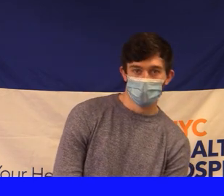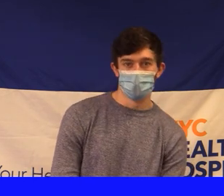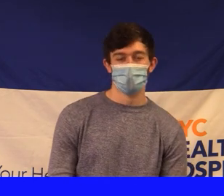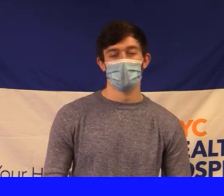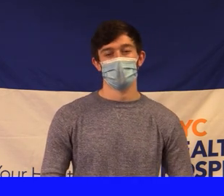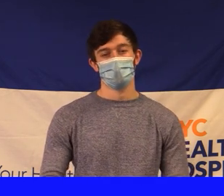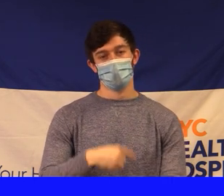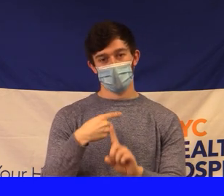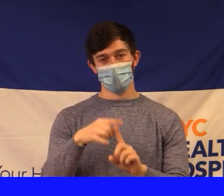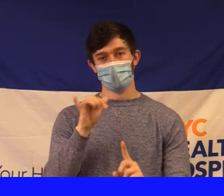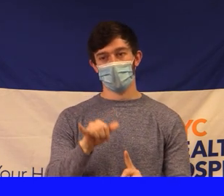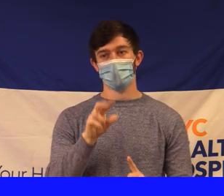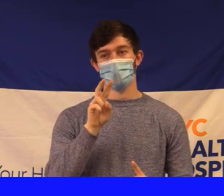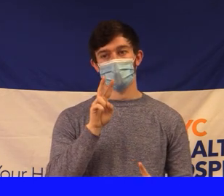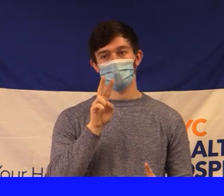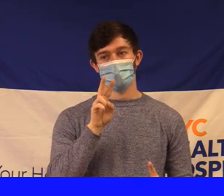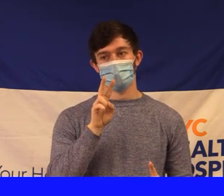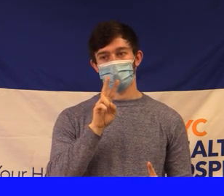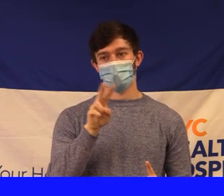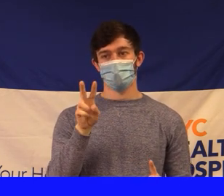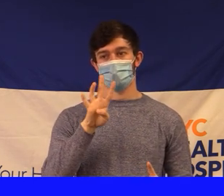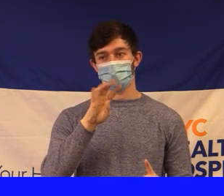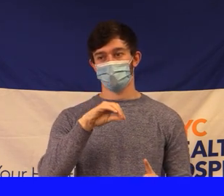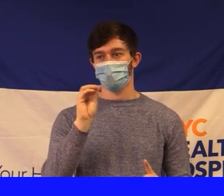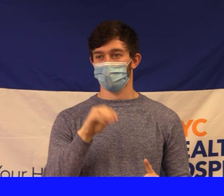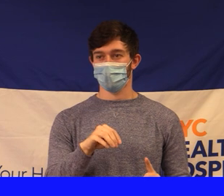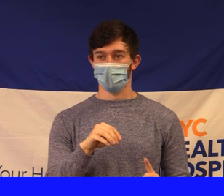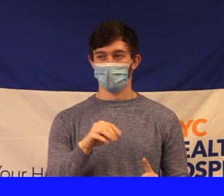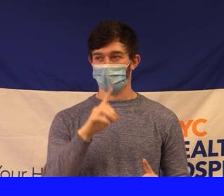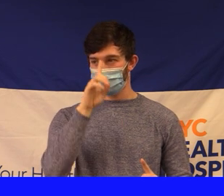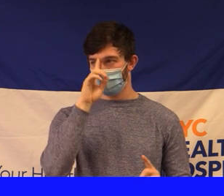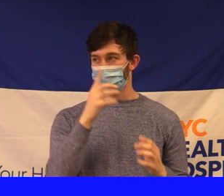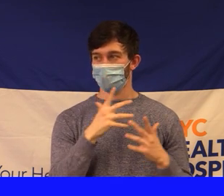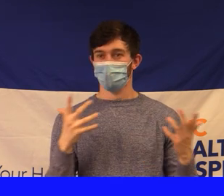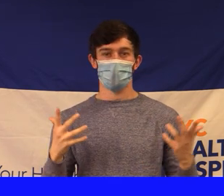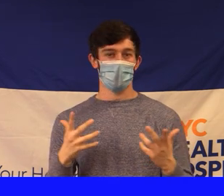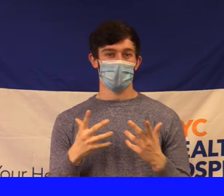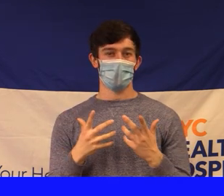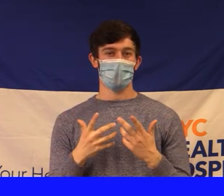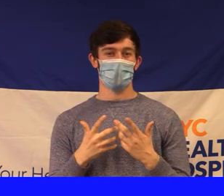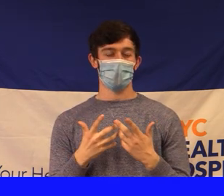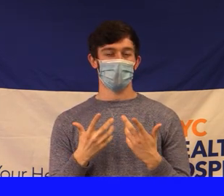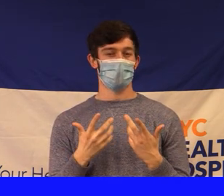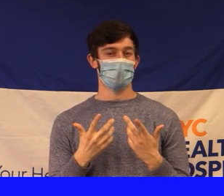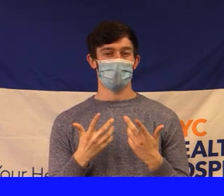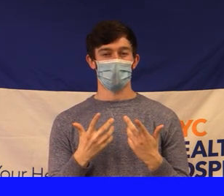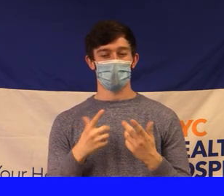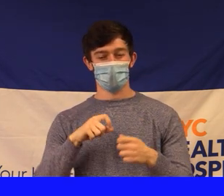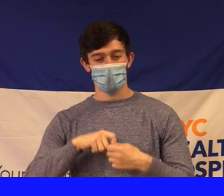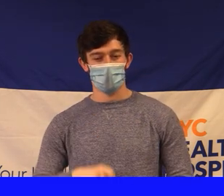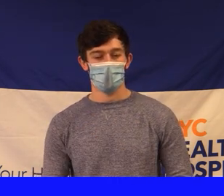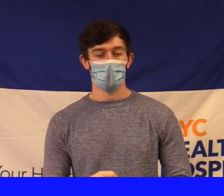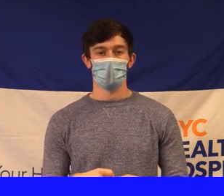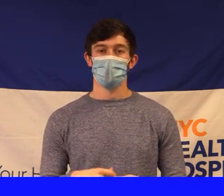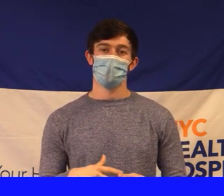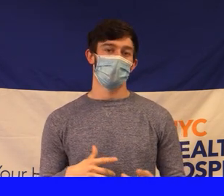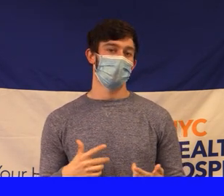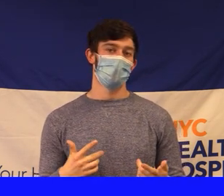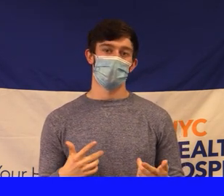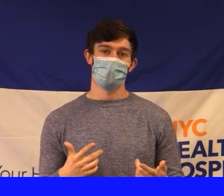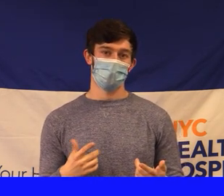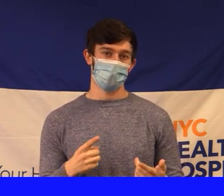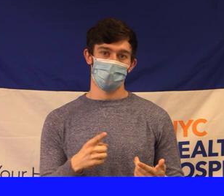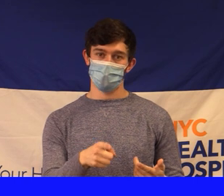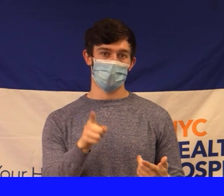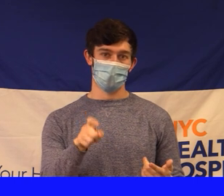2 to 4%. I think there are quite a few mechanics that are from underrepresented groups that could serve this. You may have to